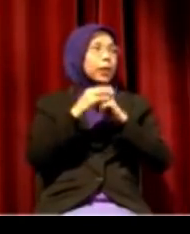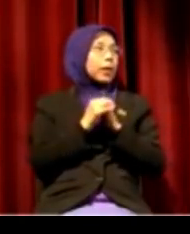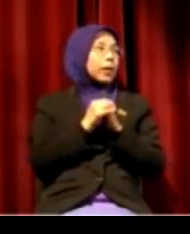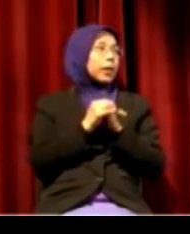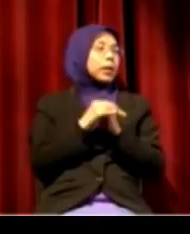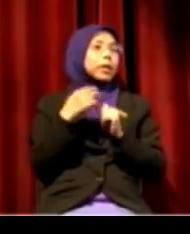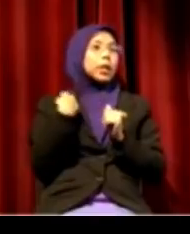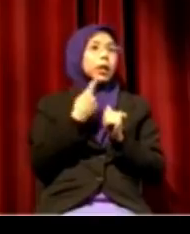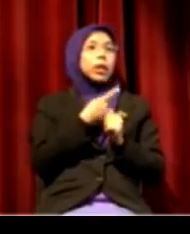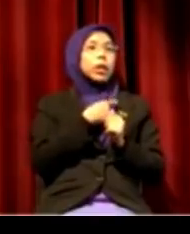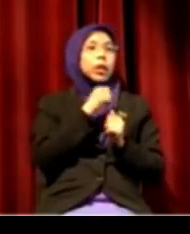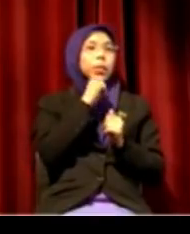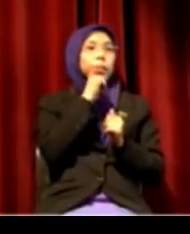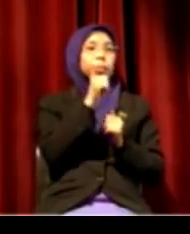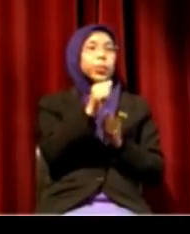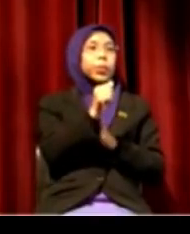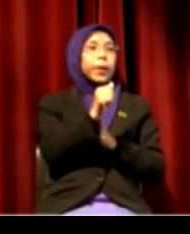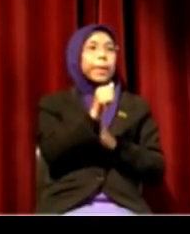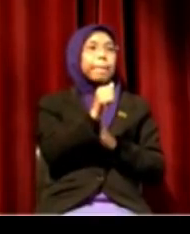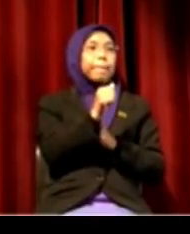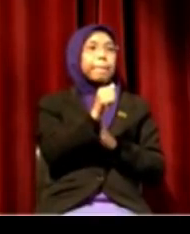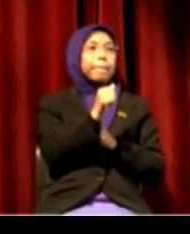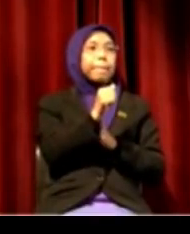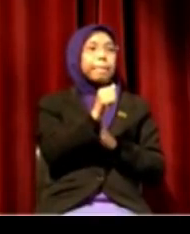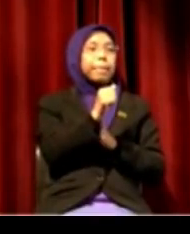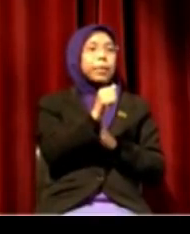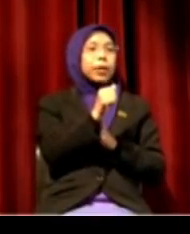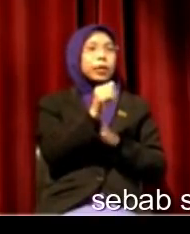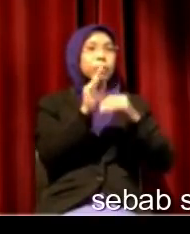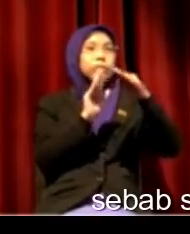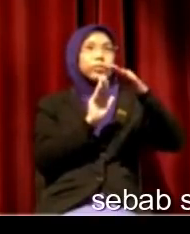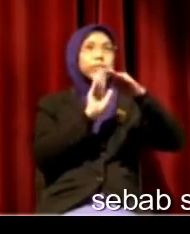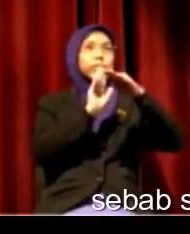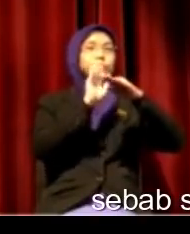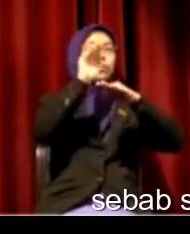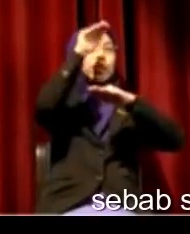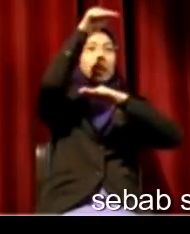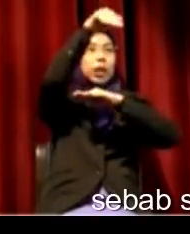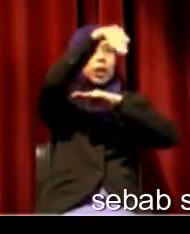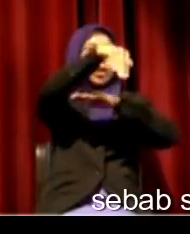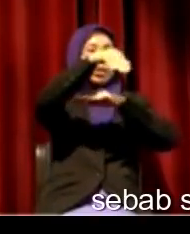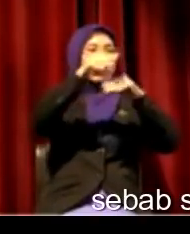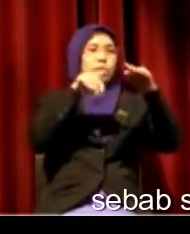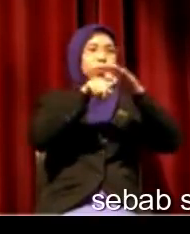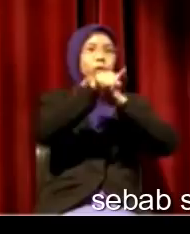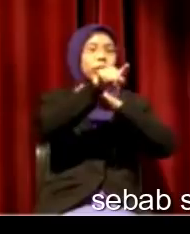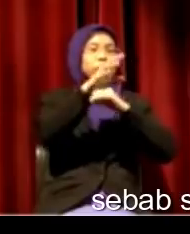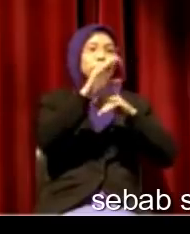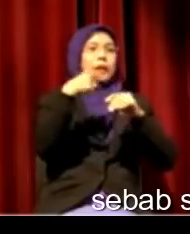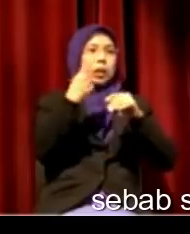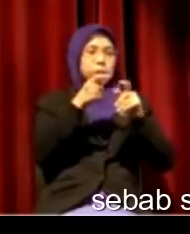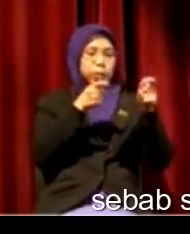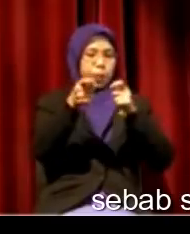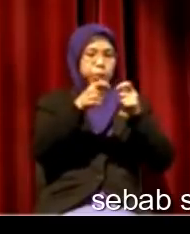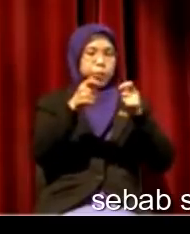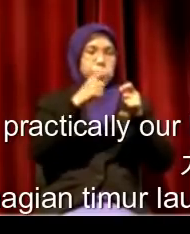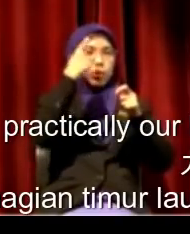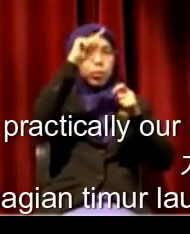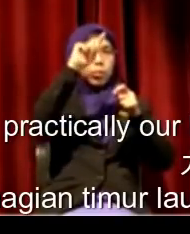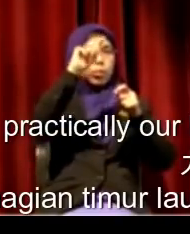You do not want it to move to the hills, of course, and they are control over hill